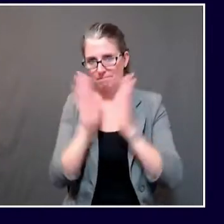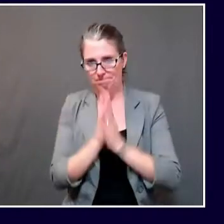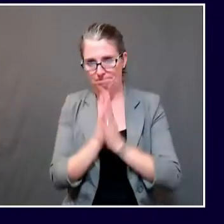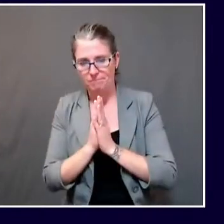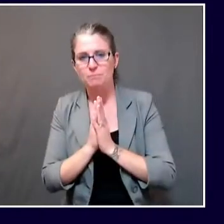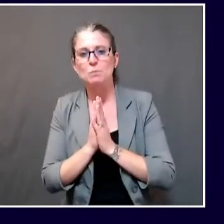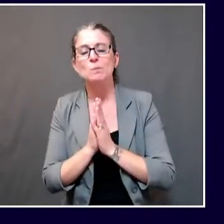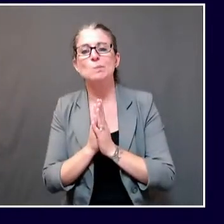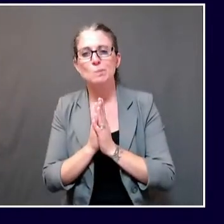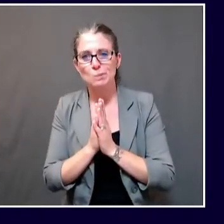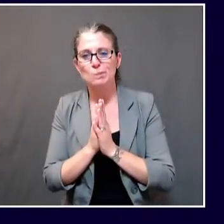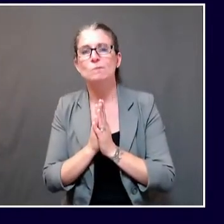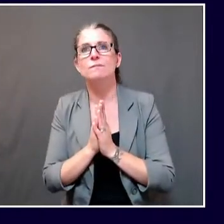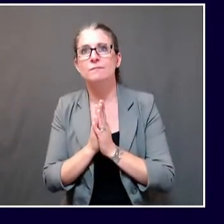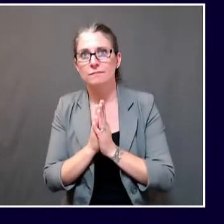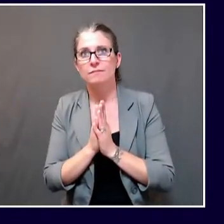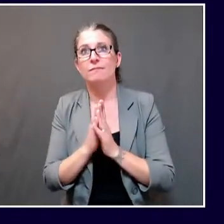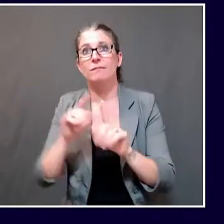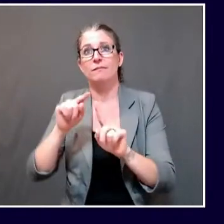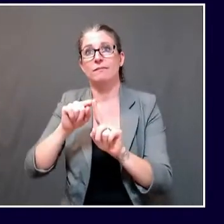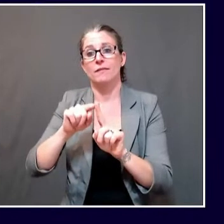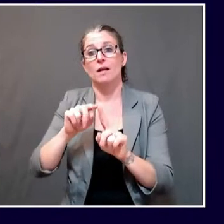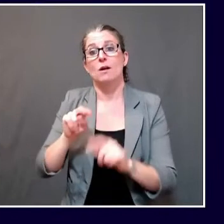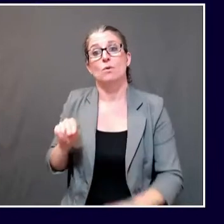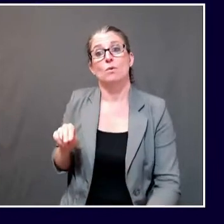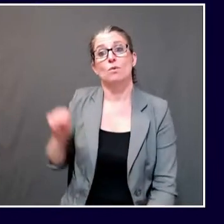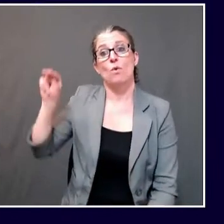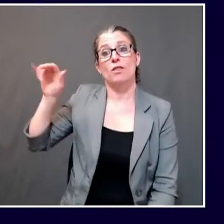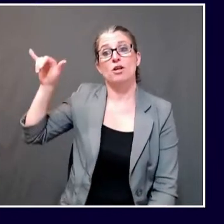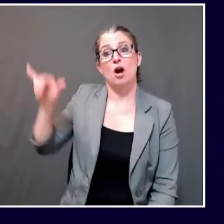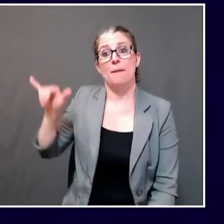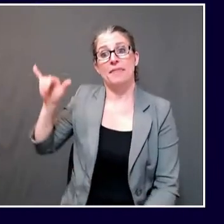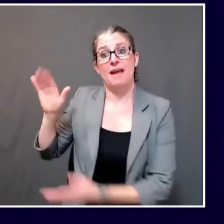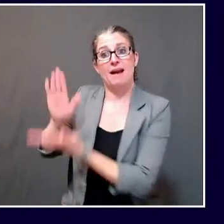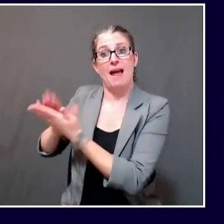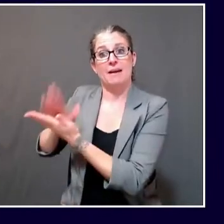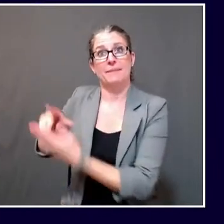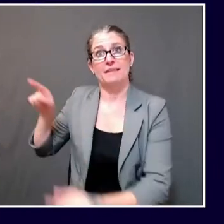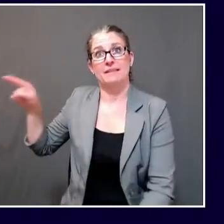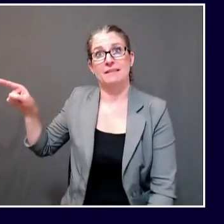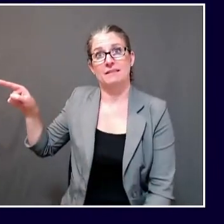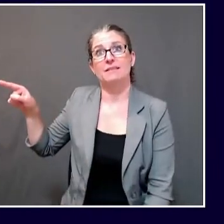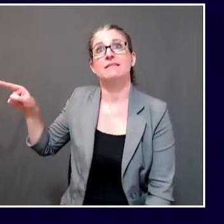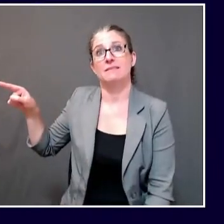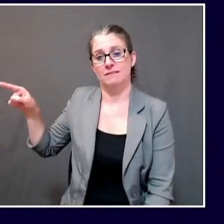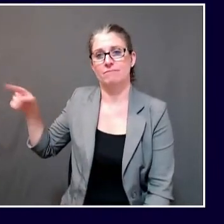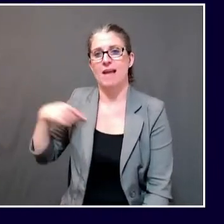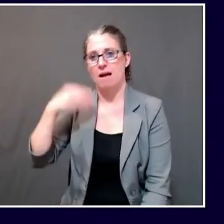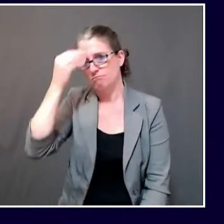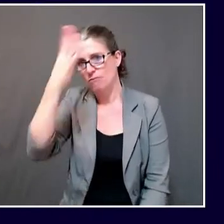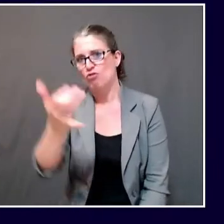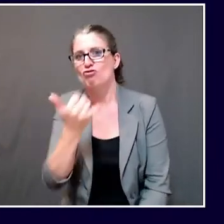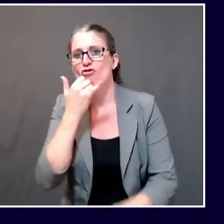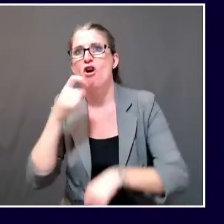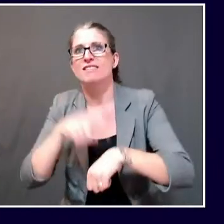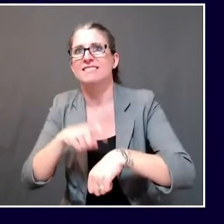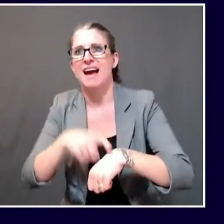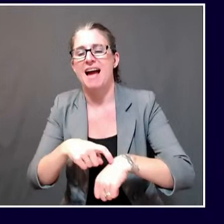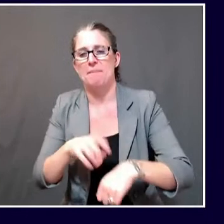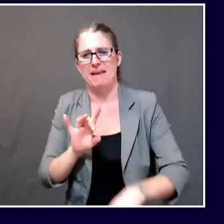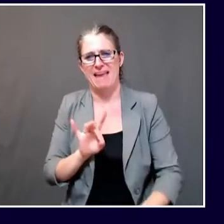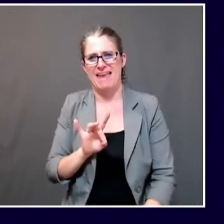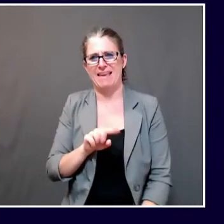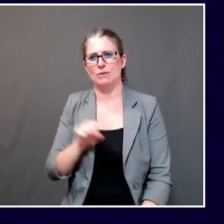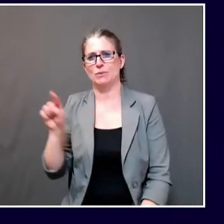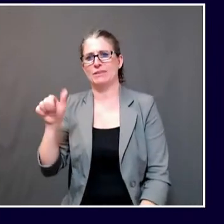for the instance at the North Yarmouth Academy, I read out the time of day incorrectly. So what